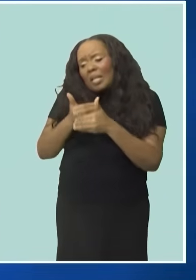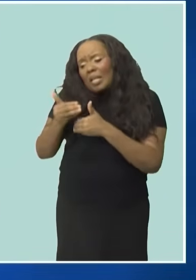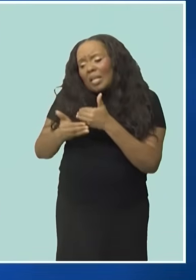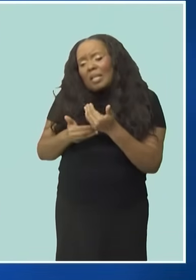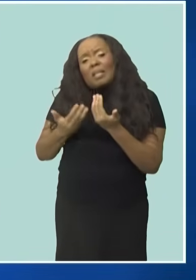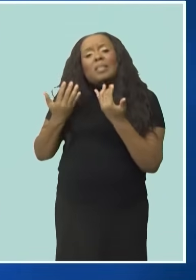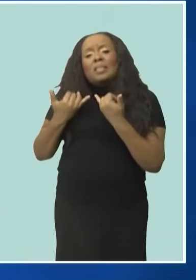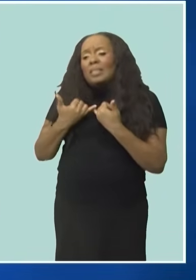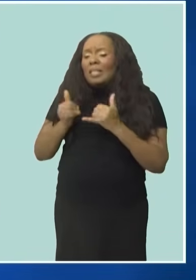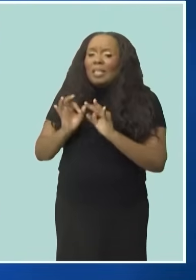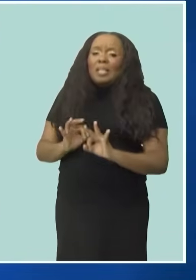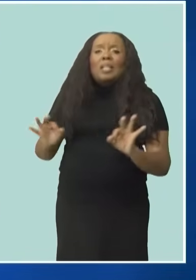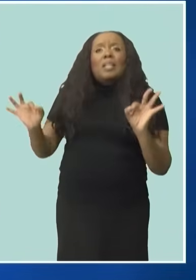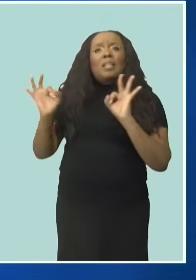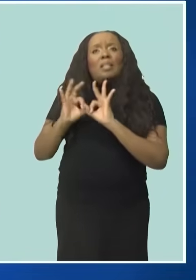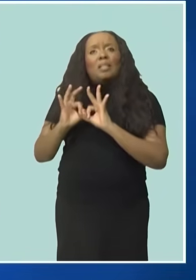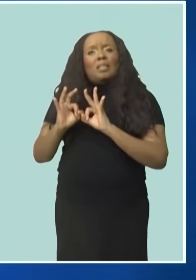selfless.